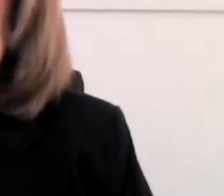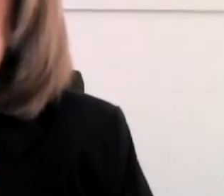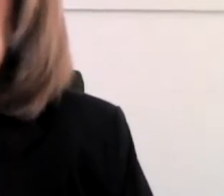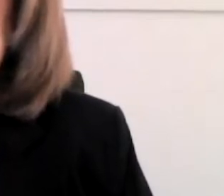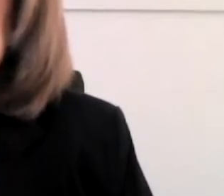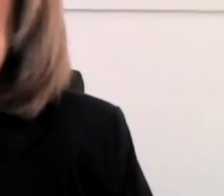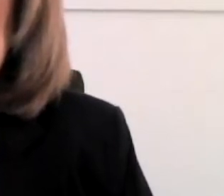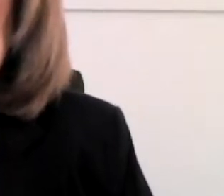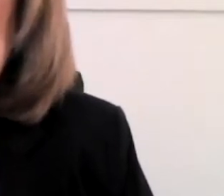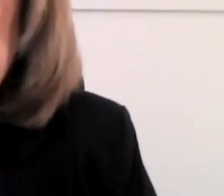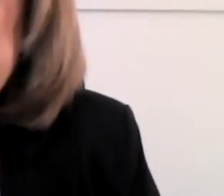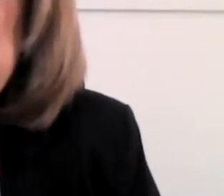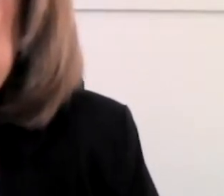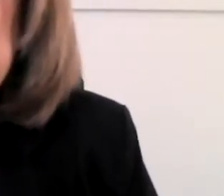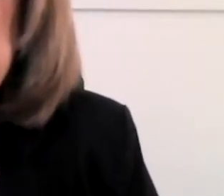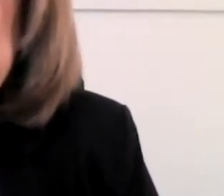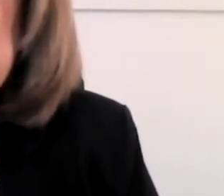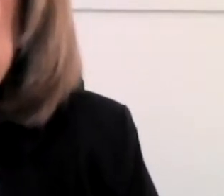Okay.